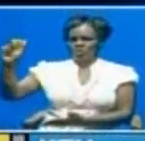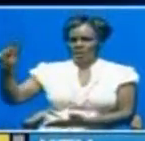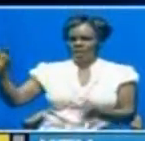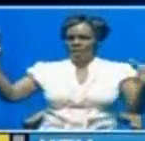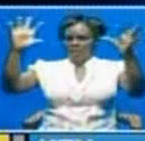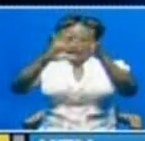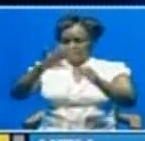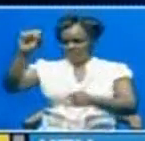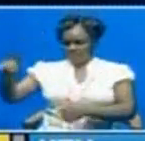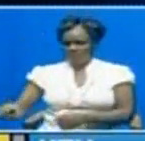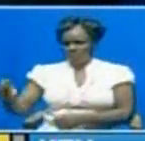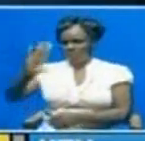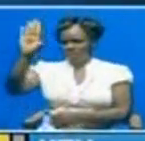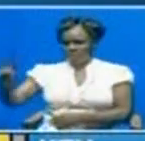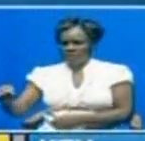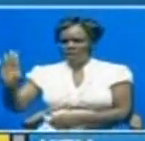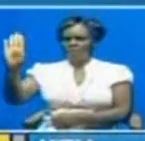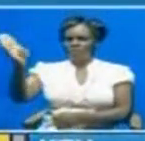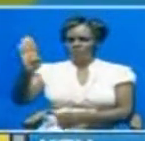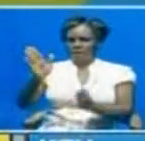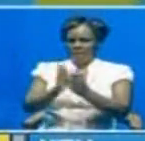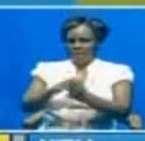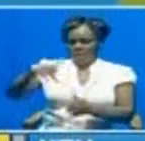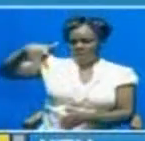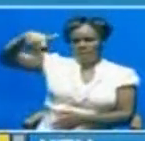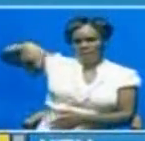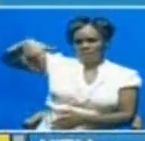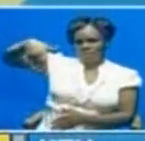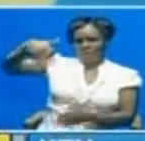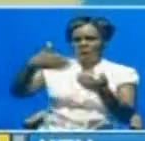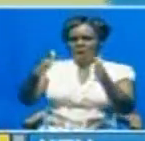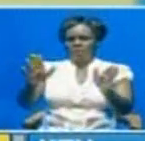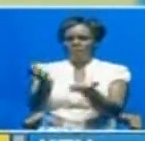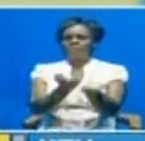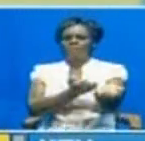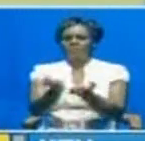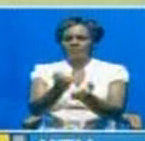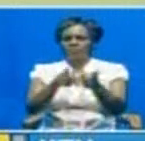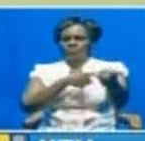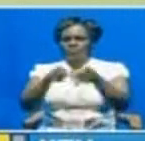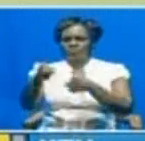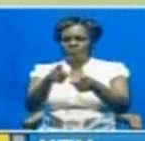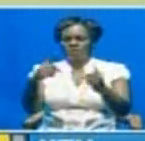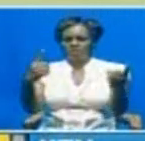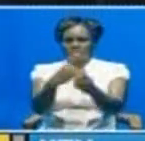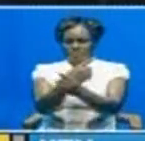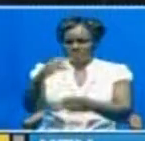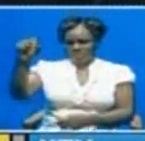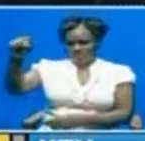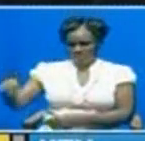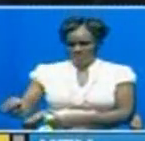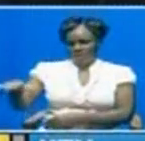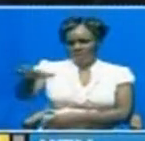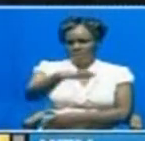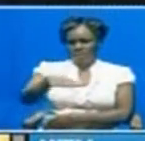links South Africa, Botswana and Namibia, thus opening up trade and tourist routes in the southern region.